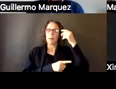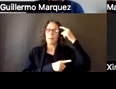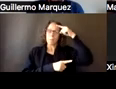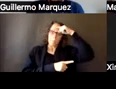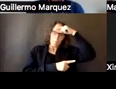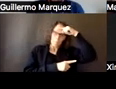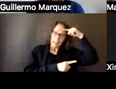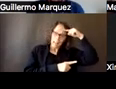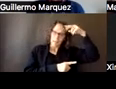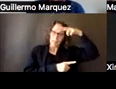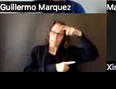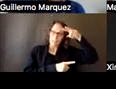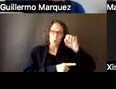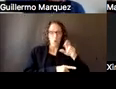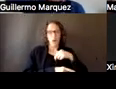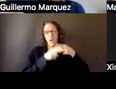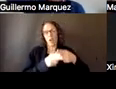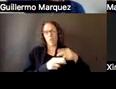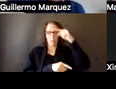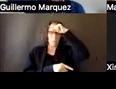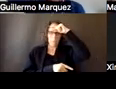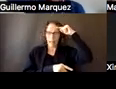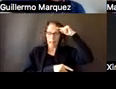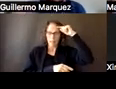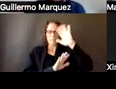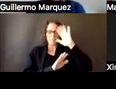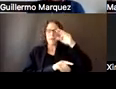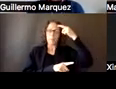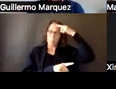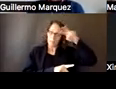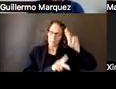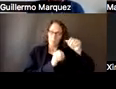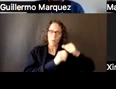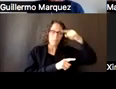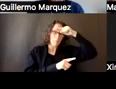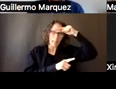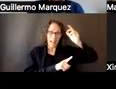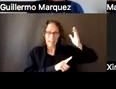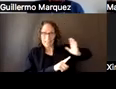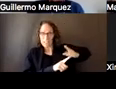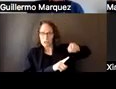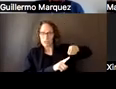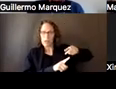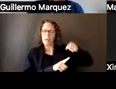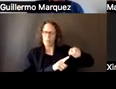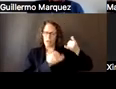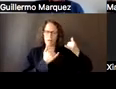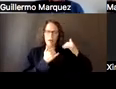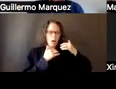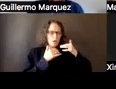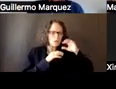African heritage or Black roots, they are actively trying to recover those roots